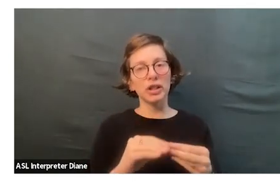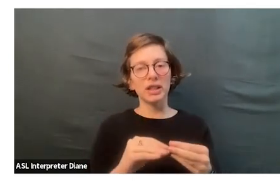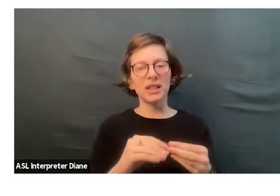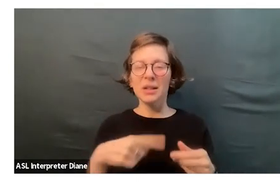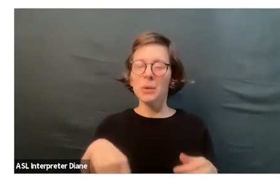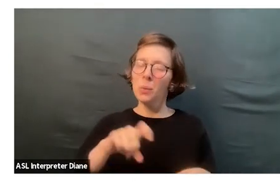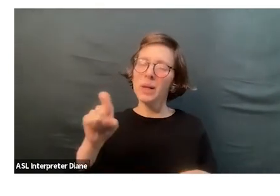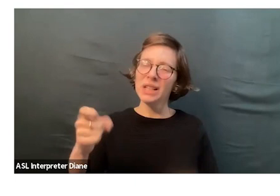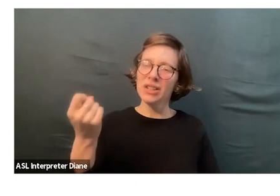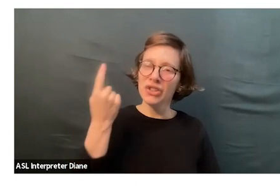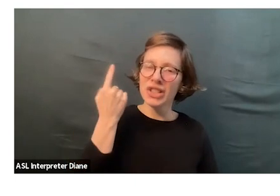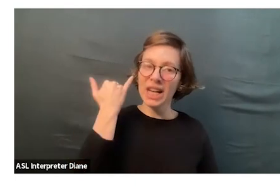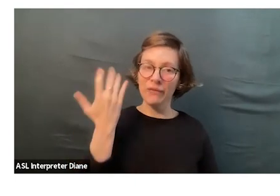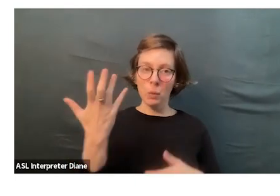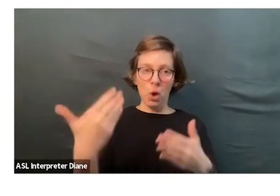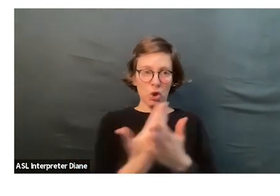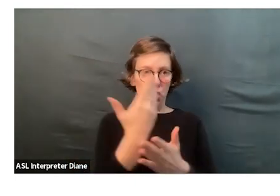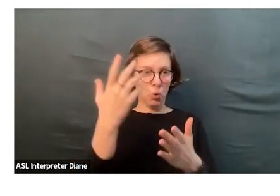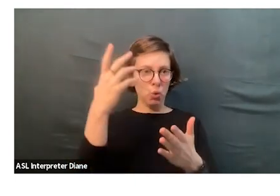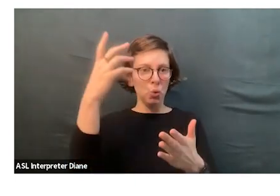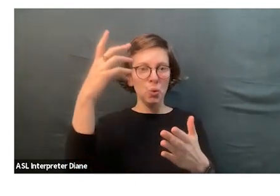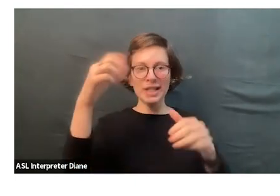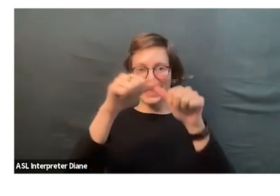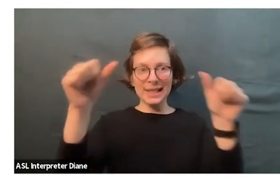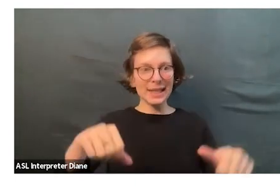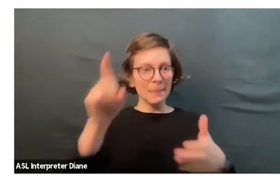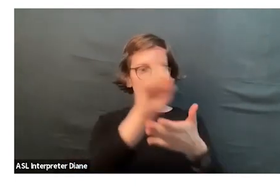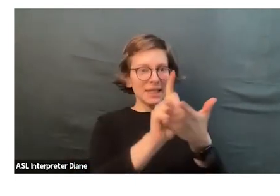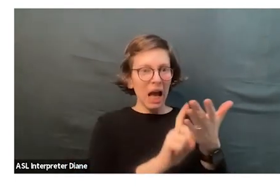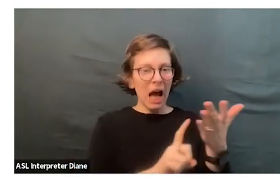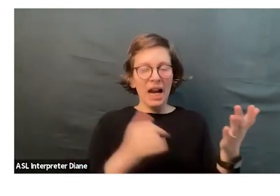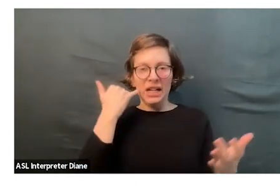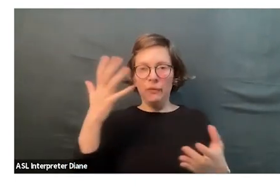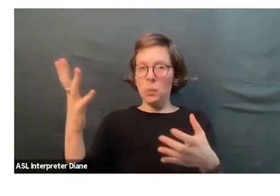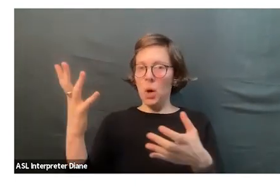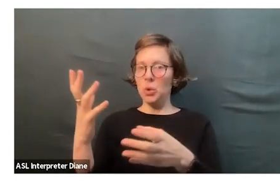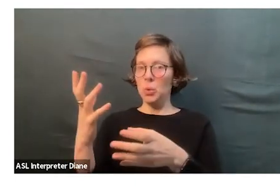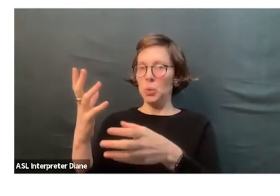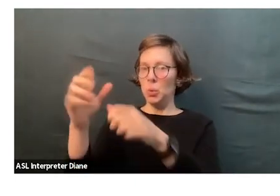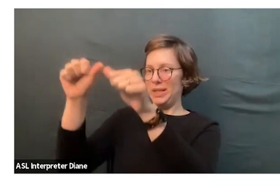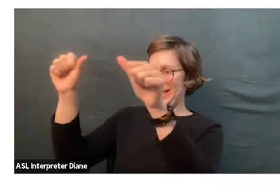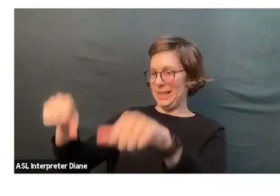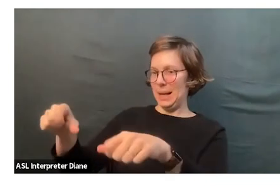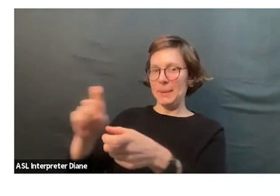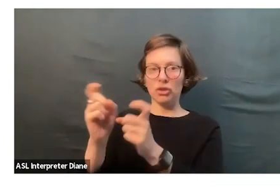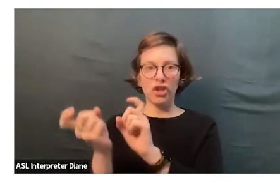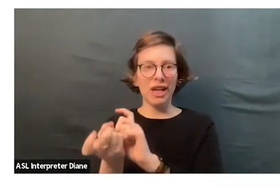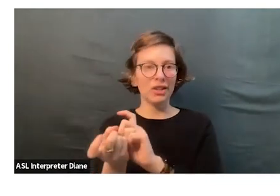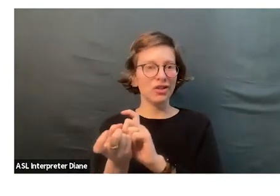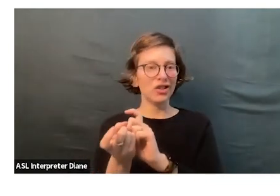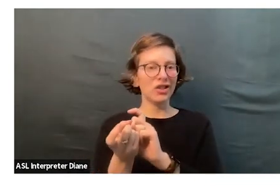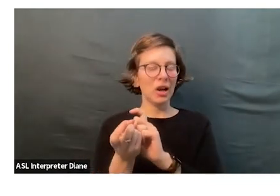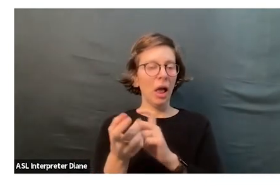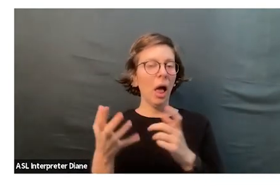what Orientalism is, because it's really the ideology or the political philosophy that mandated or